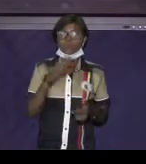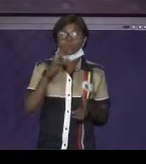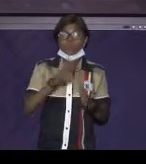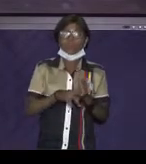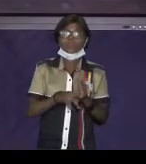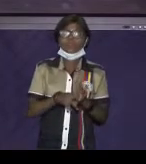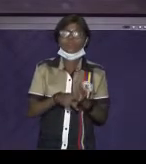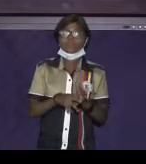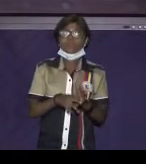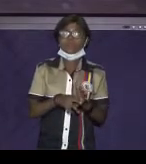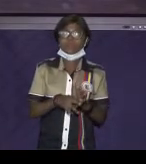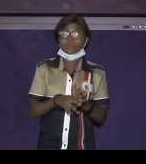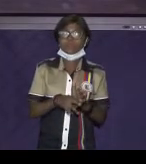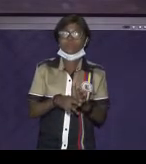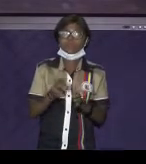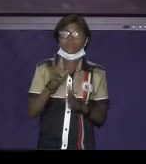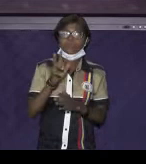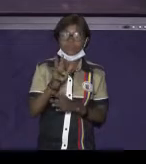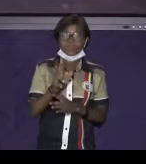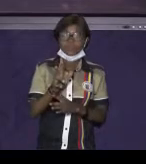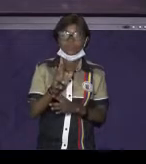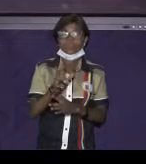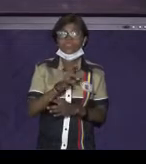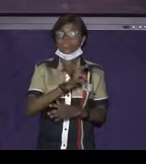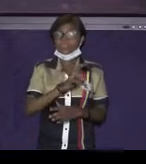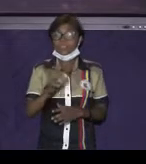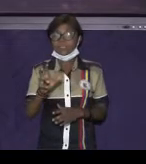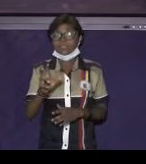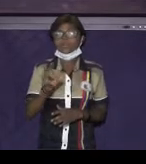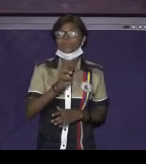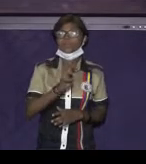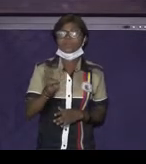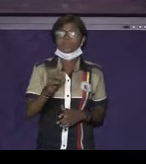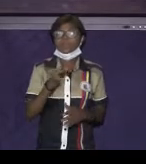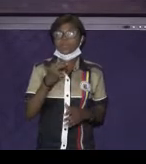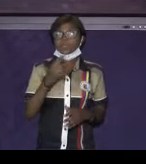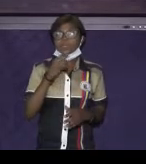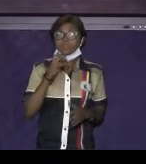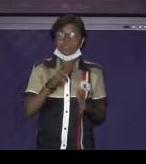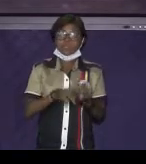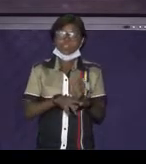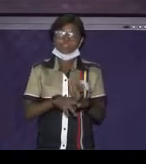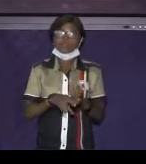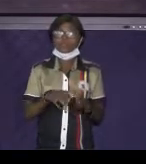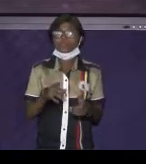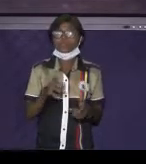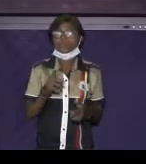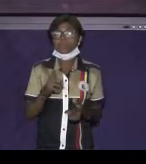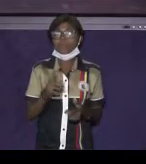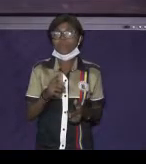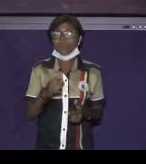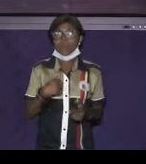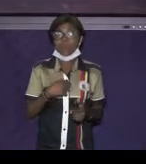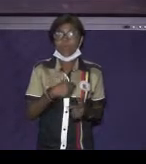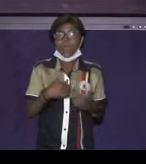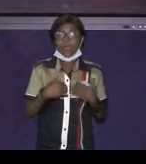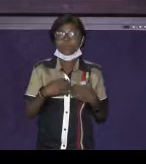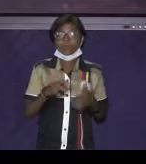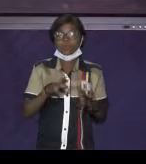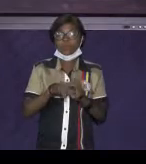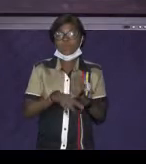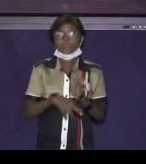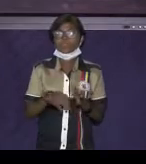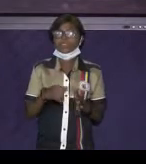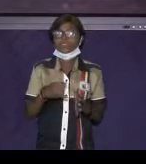meters. I'll take that again. 3,600 has been reduced to 1 second in the ratio 3,600 to 1. We have to reduce